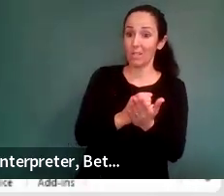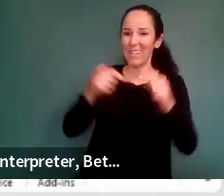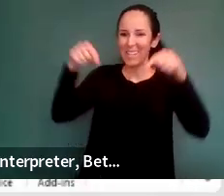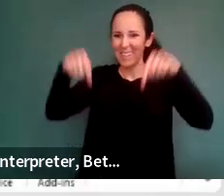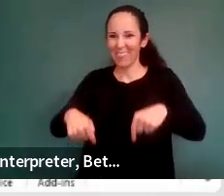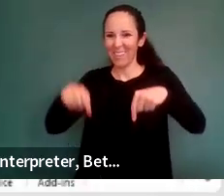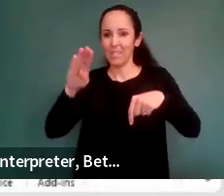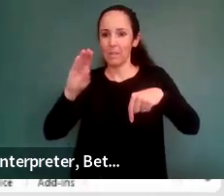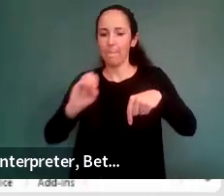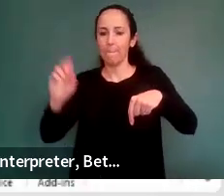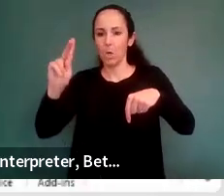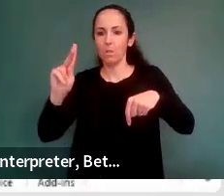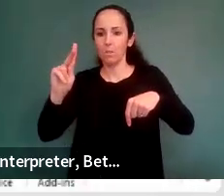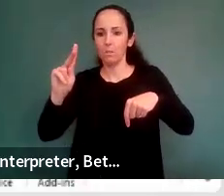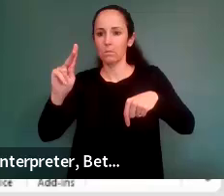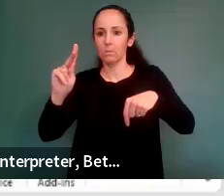the instructor.